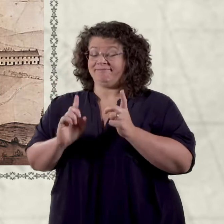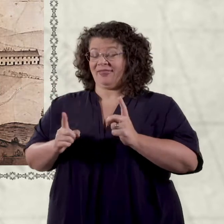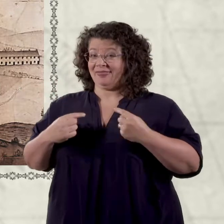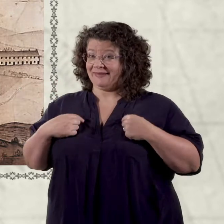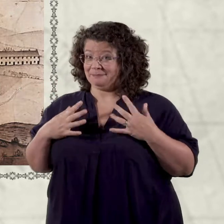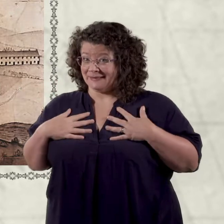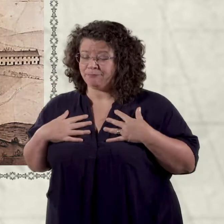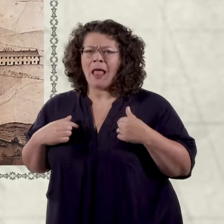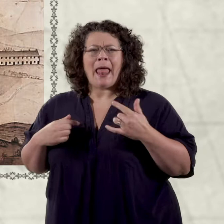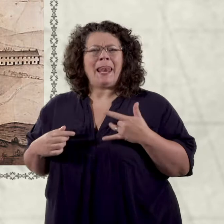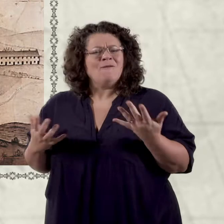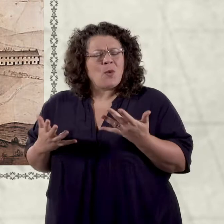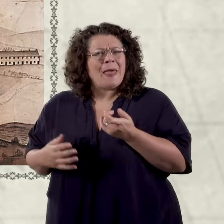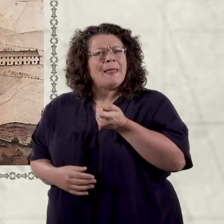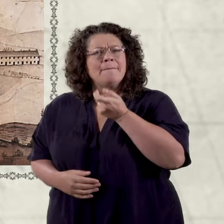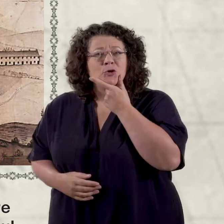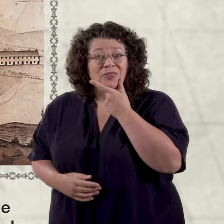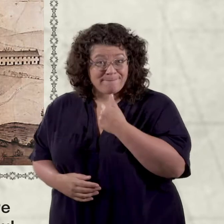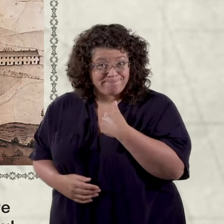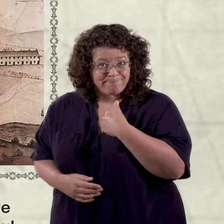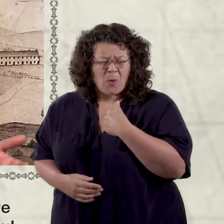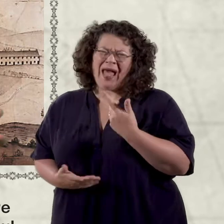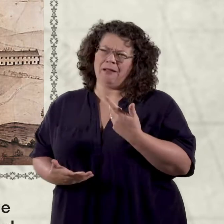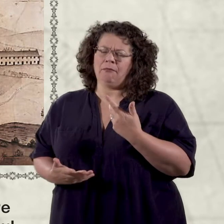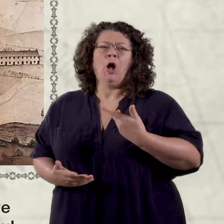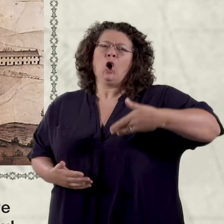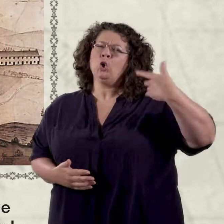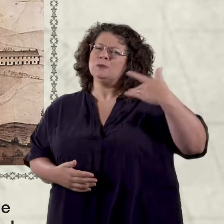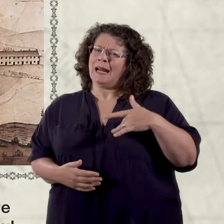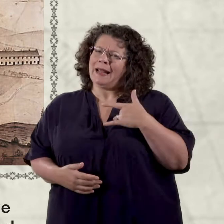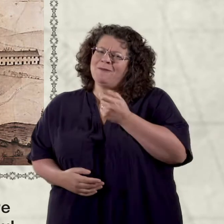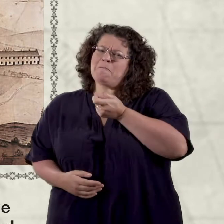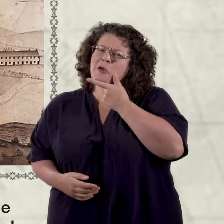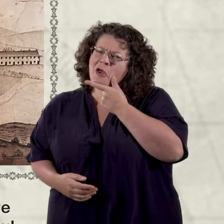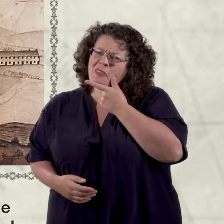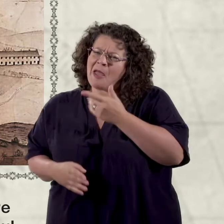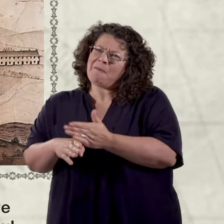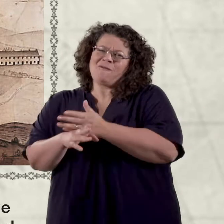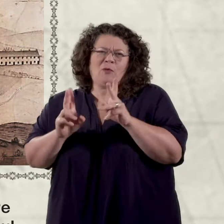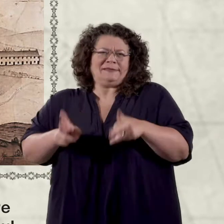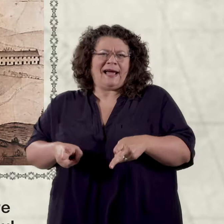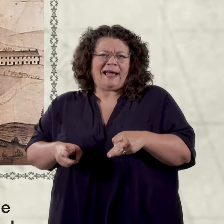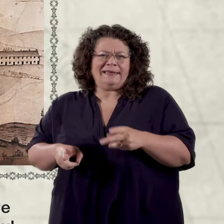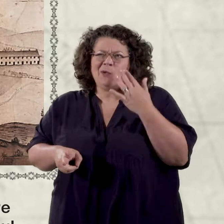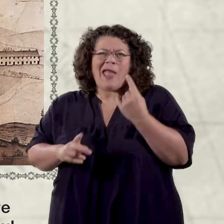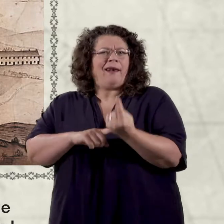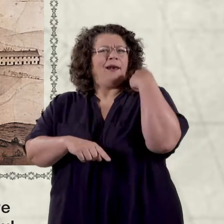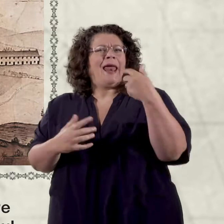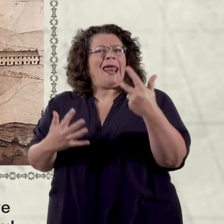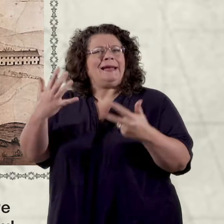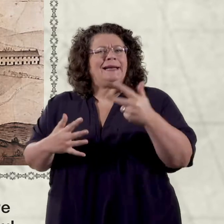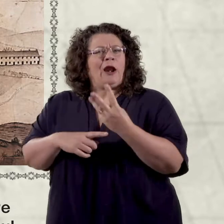And I live in Merthyr Tudful. Well, I used to live in Merthyr Tudful before I died back in